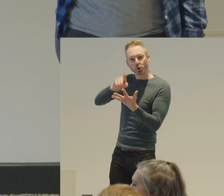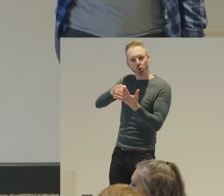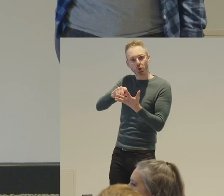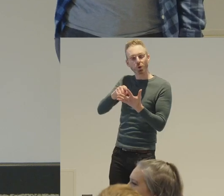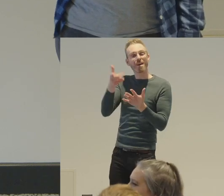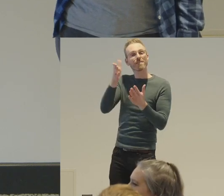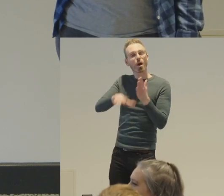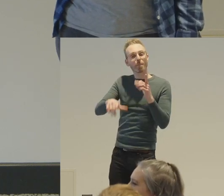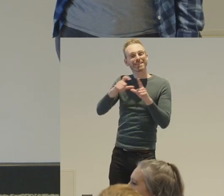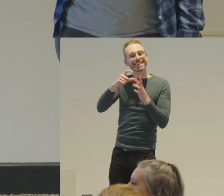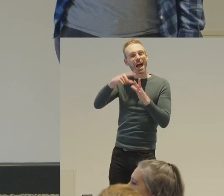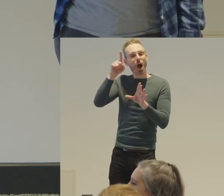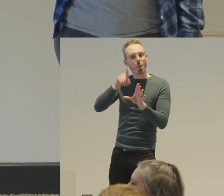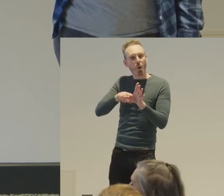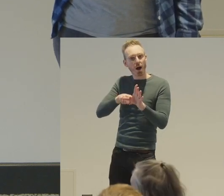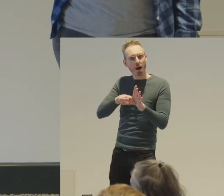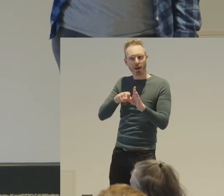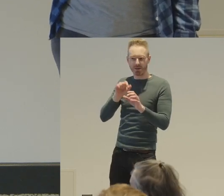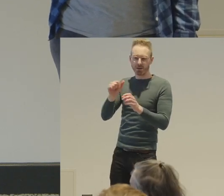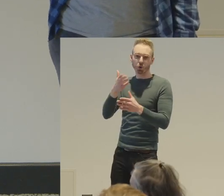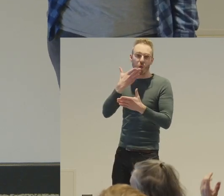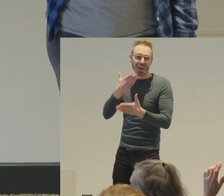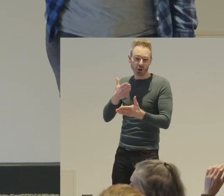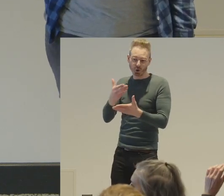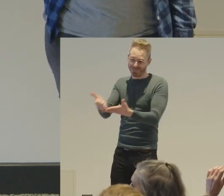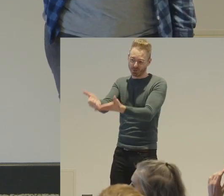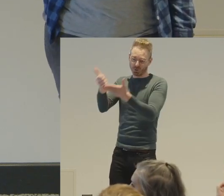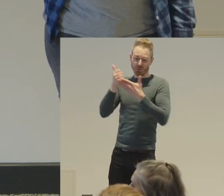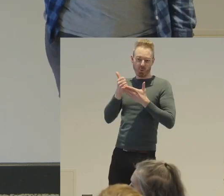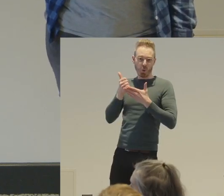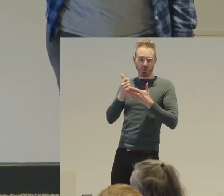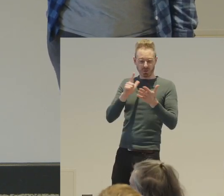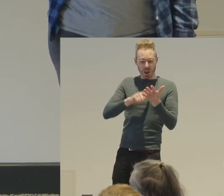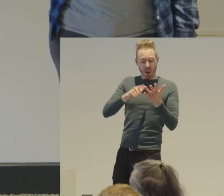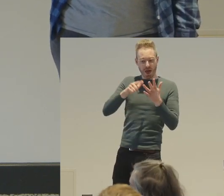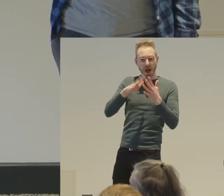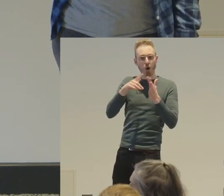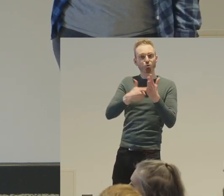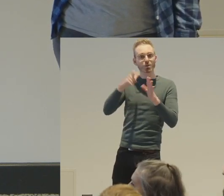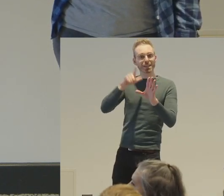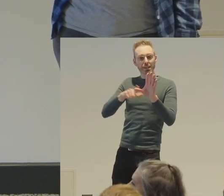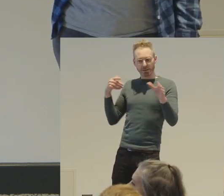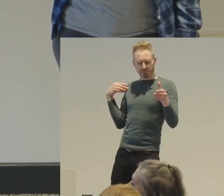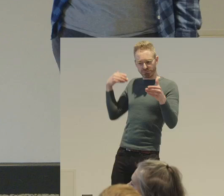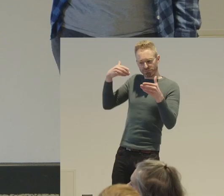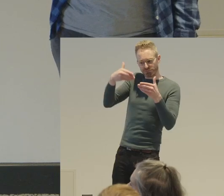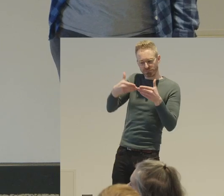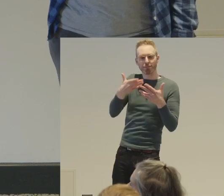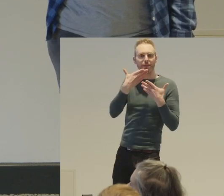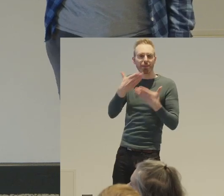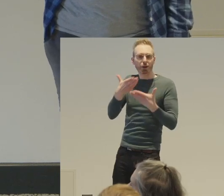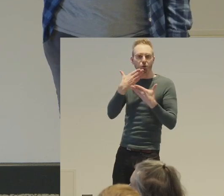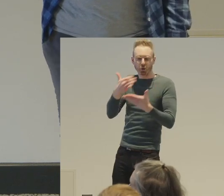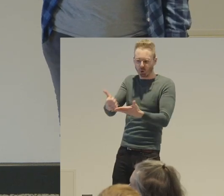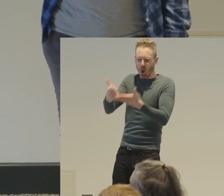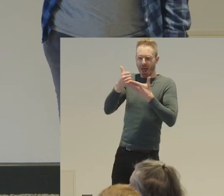and DIY for supporting us in this journey as well. It's been a fantastic journey, and I think what's been the most